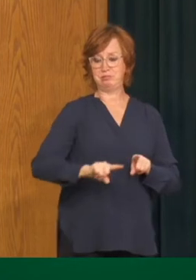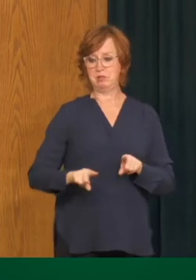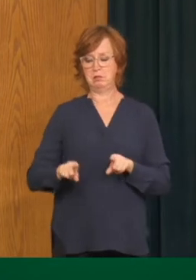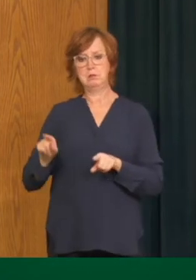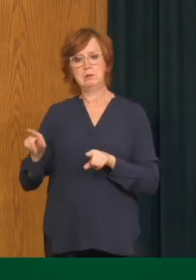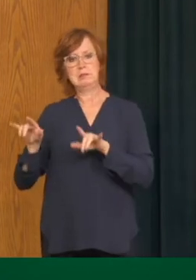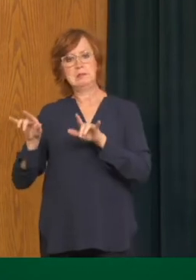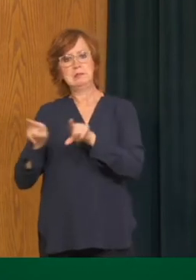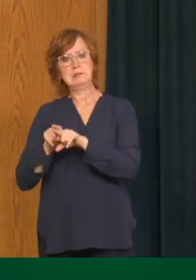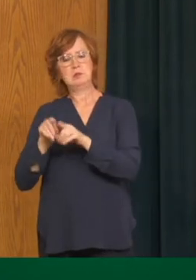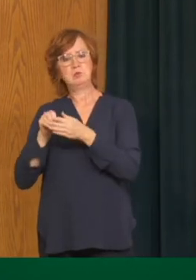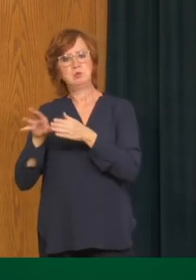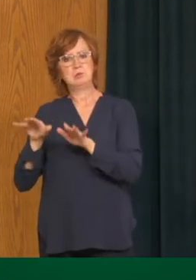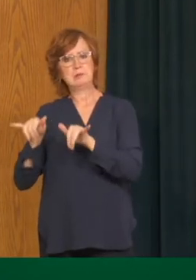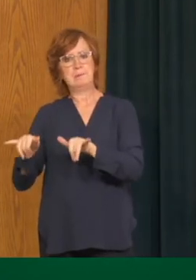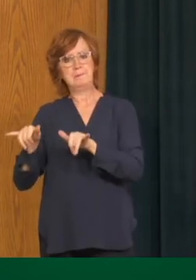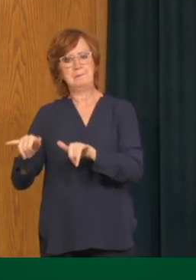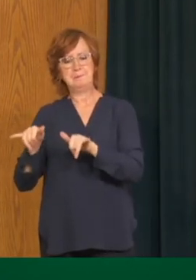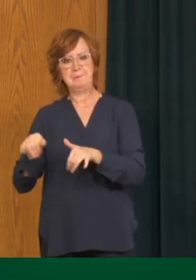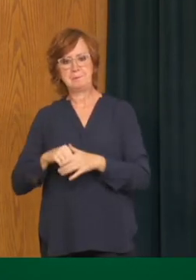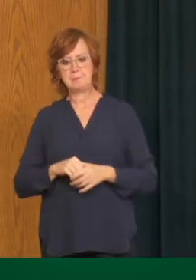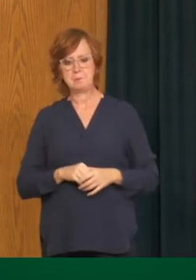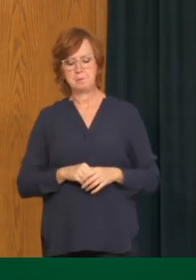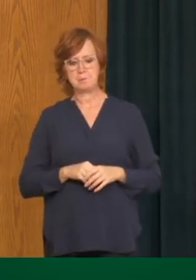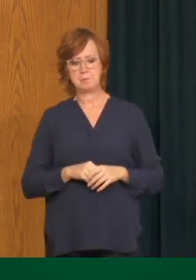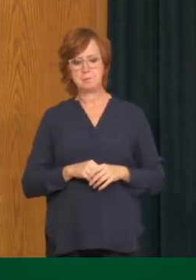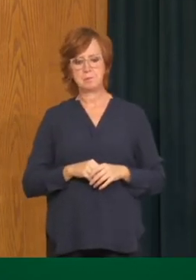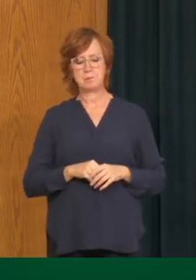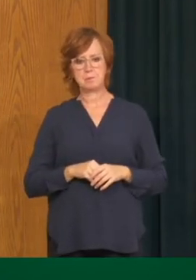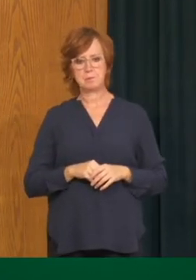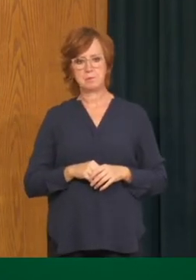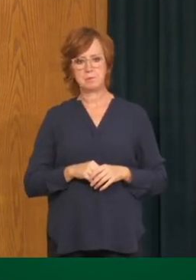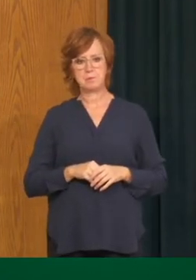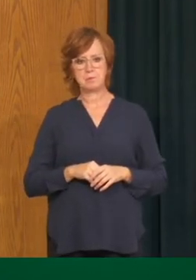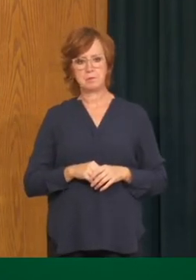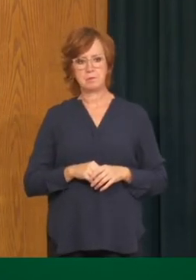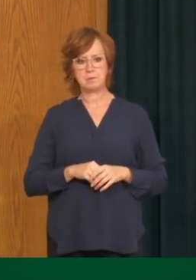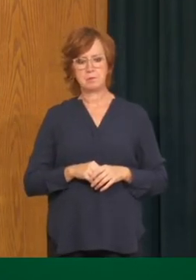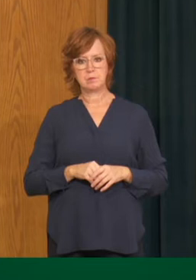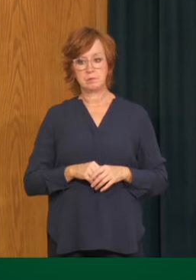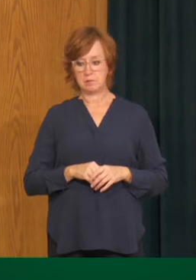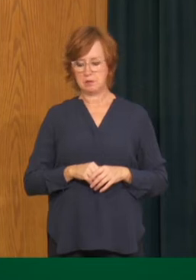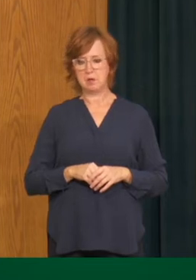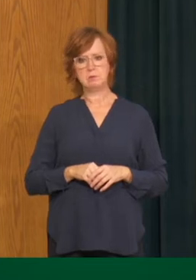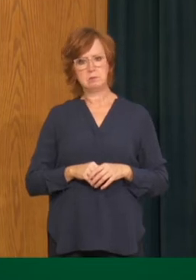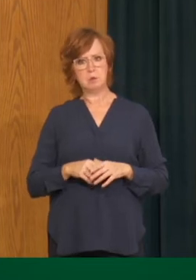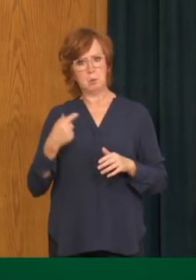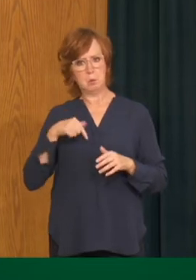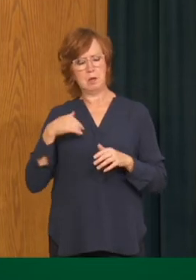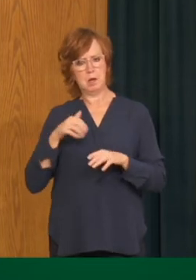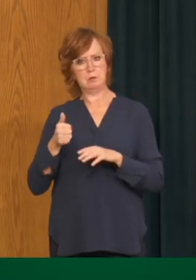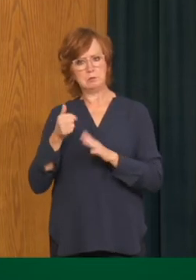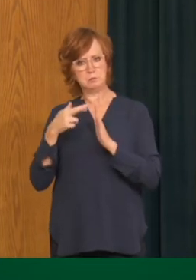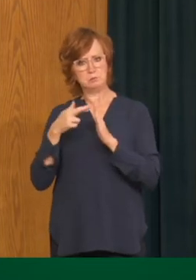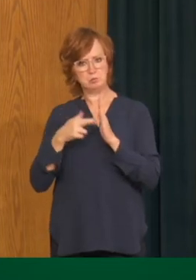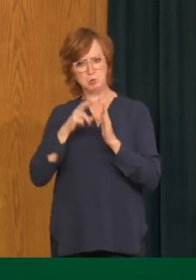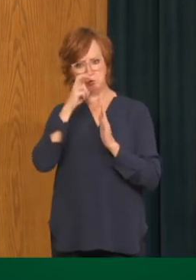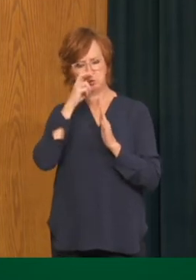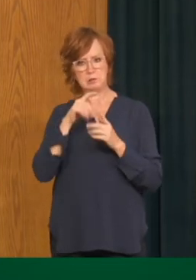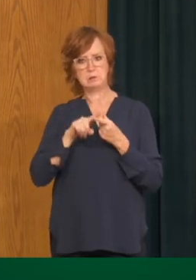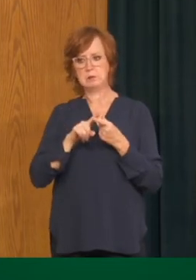starting from very stringent protocols of not sending a child to school if the child is unwell, to cohorting by